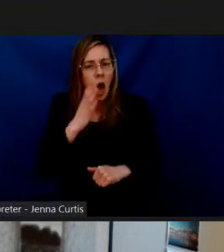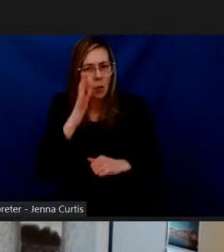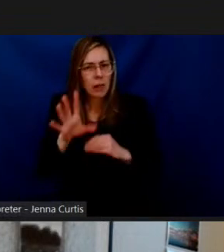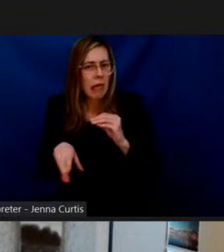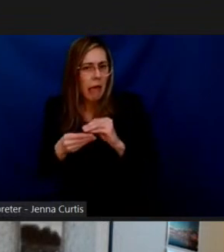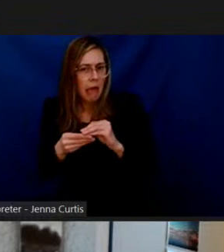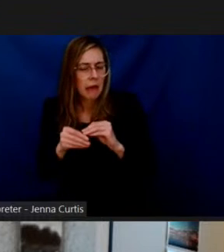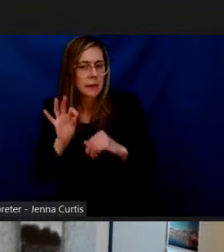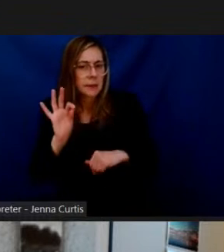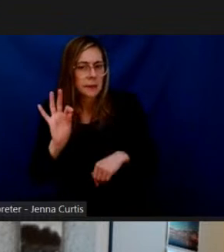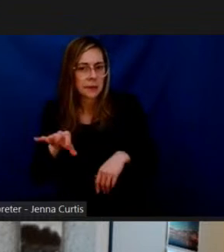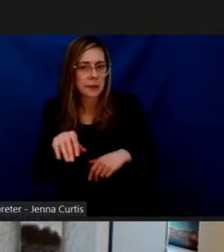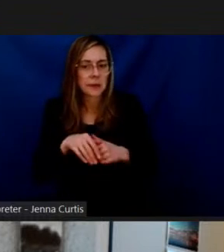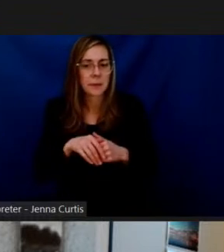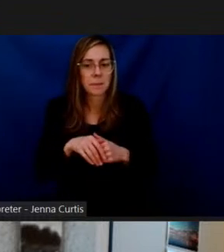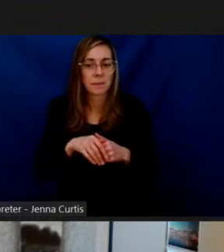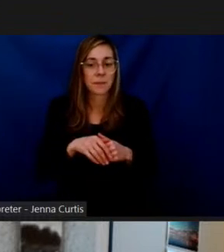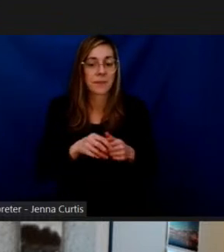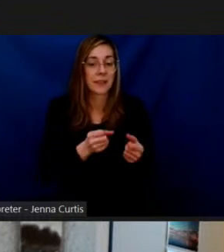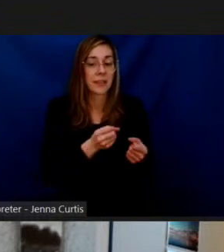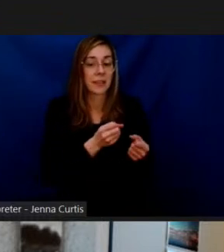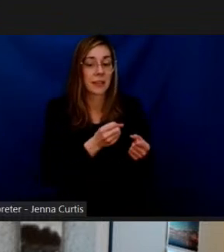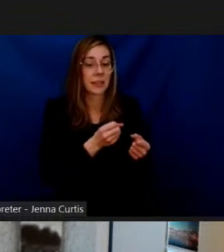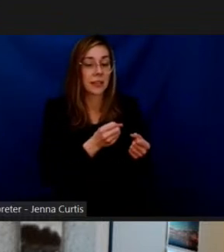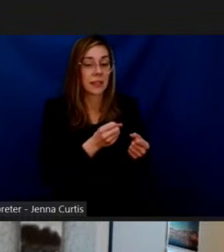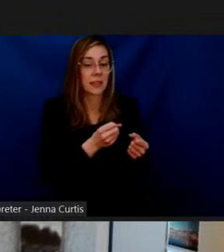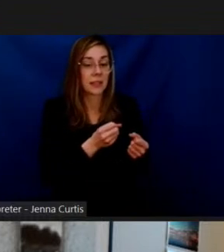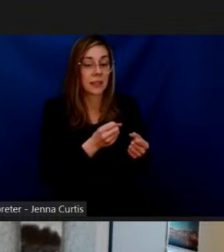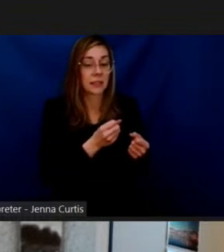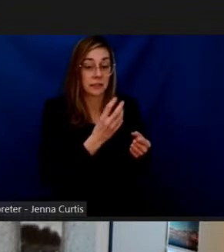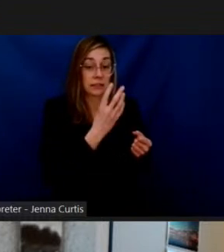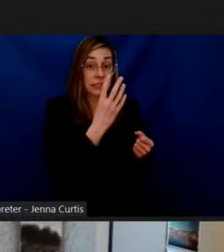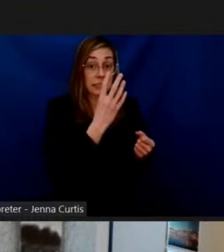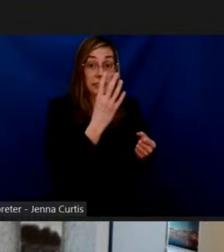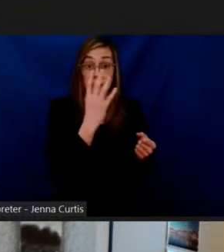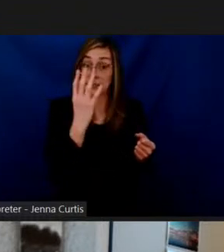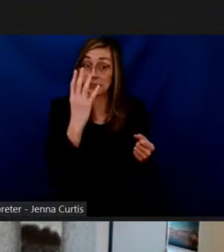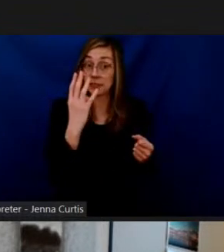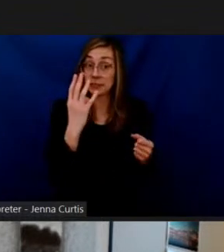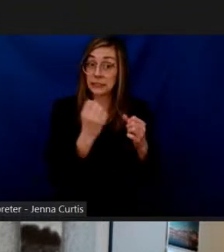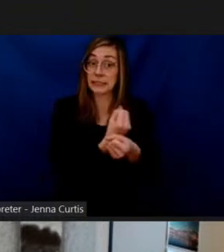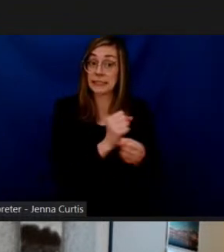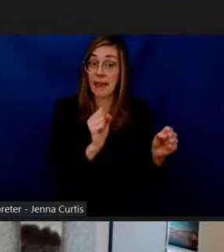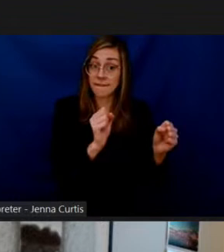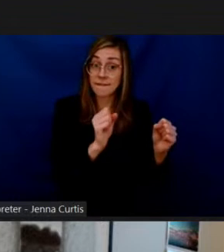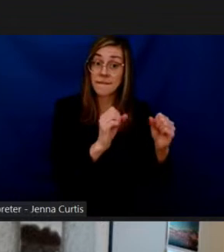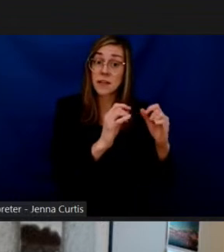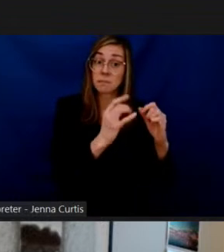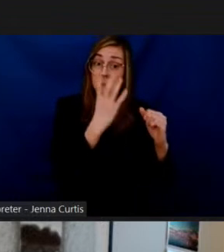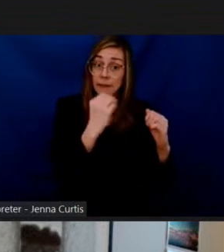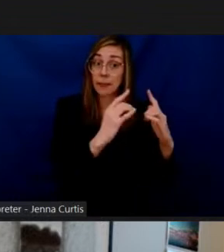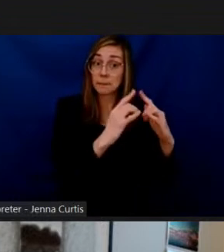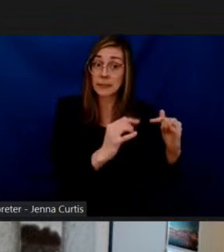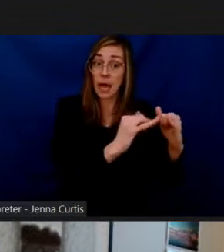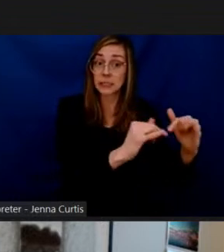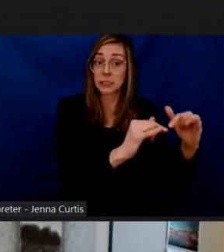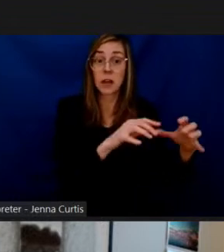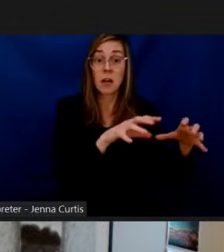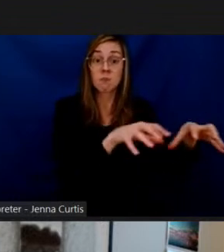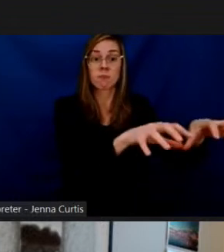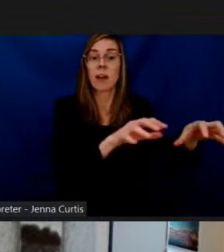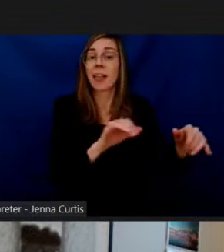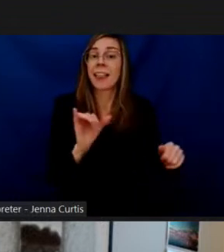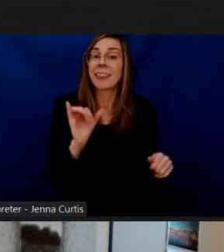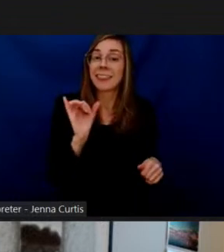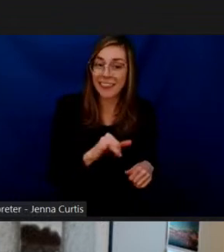Safe sleep sites are intended to be where people live, right? It's their actual home. And so in the same way that maybe you're not